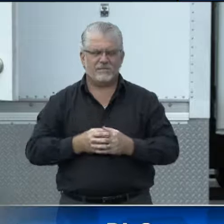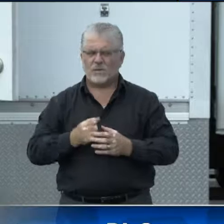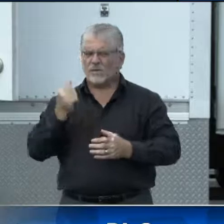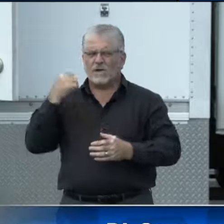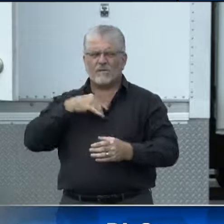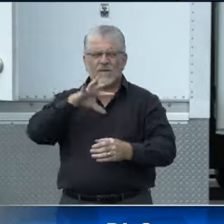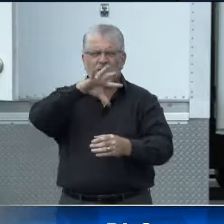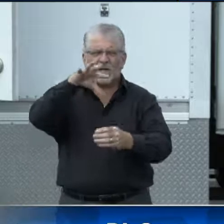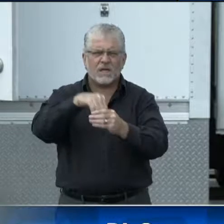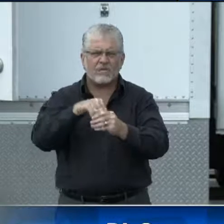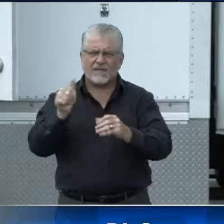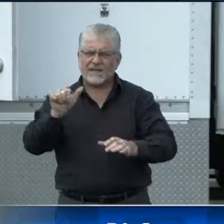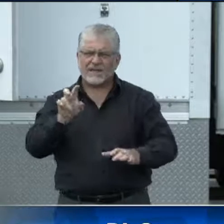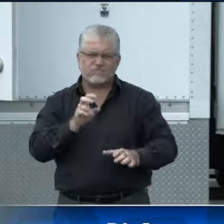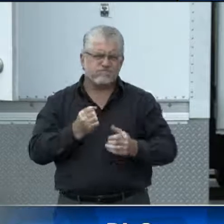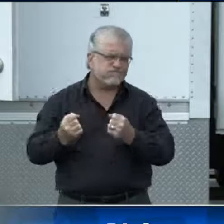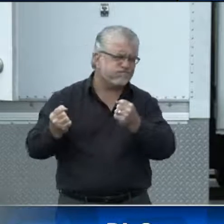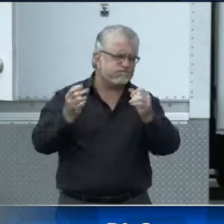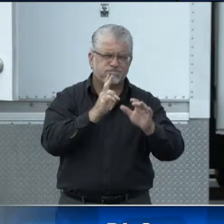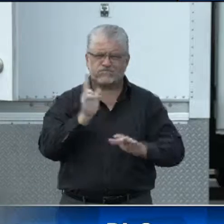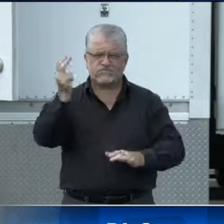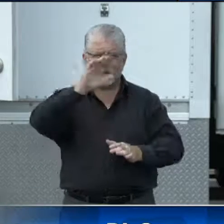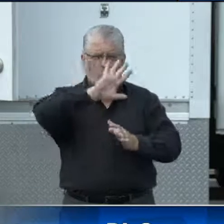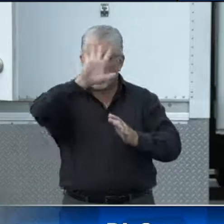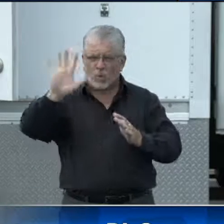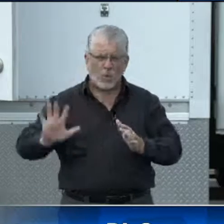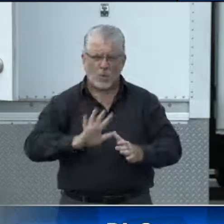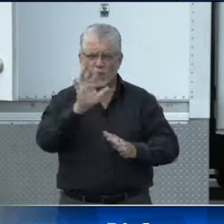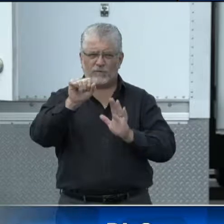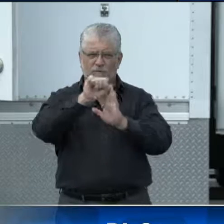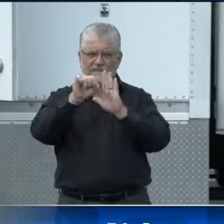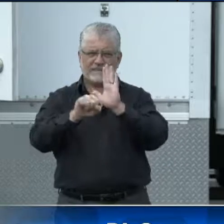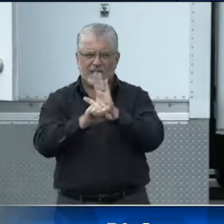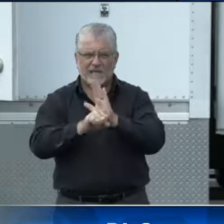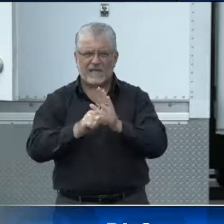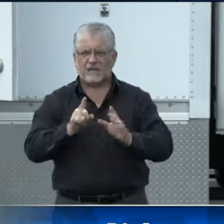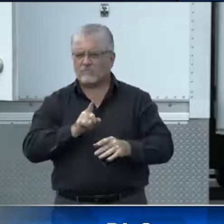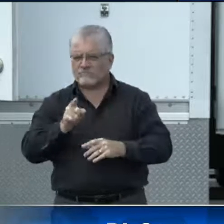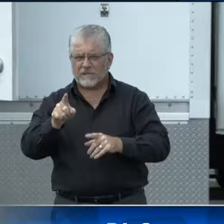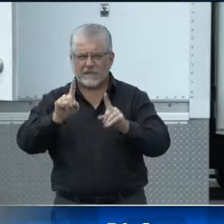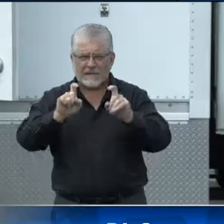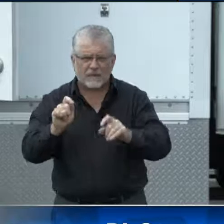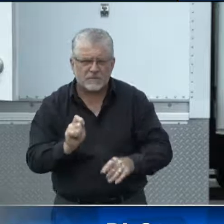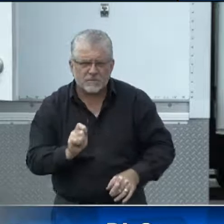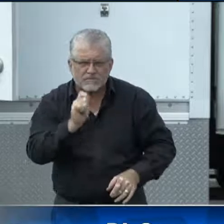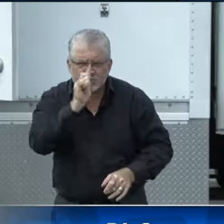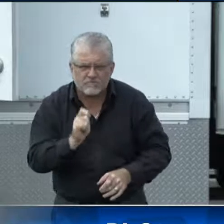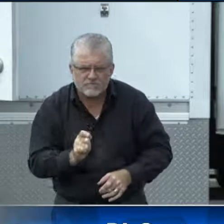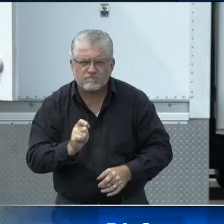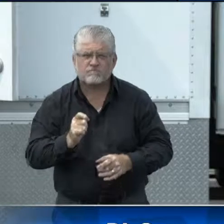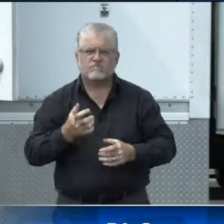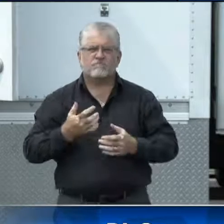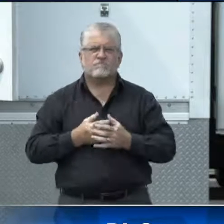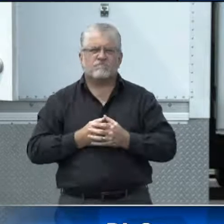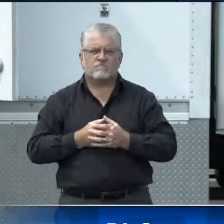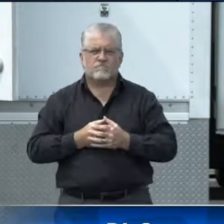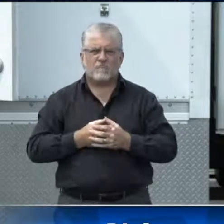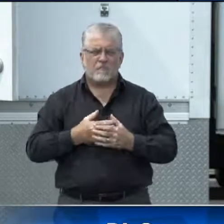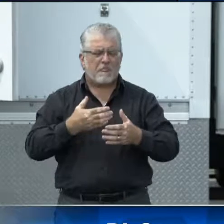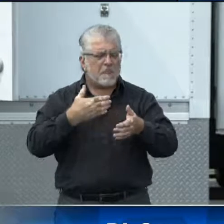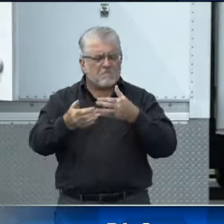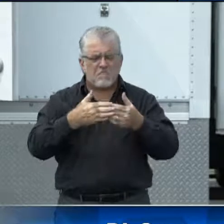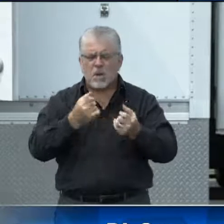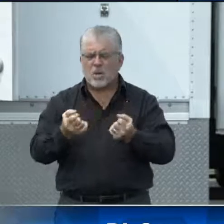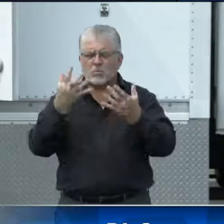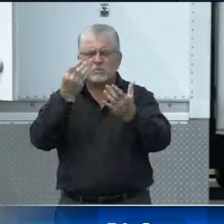testing and resources to everyone, regardless of income or health insurance. The unit has more than already 30 stops